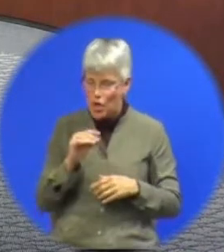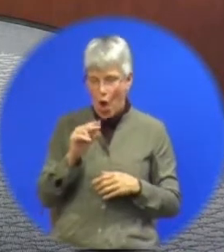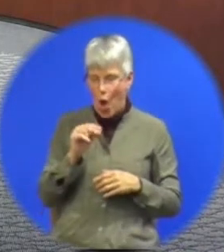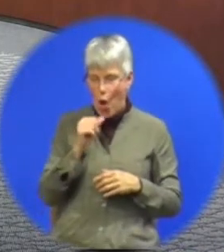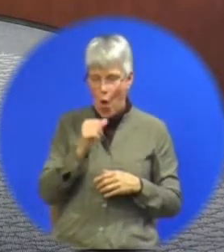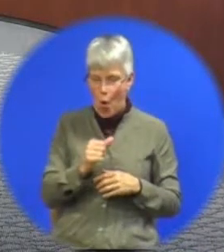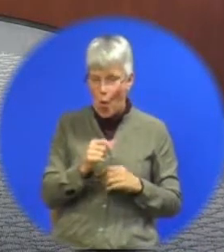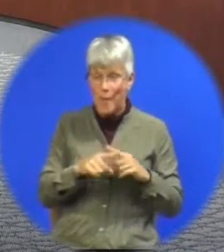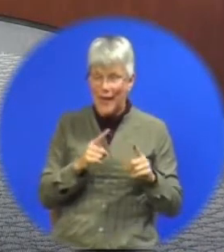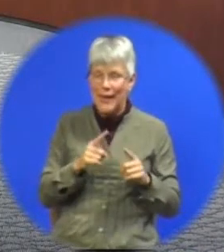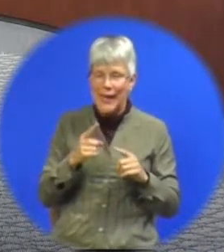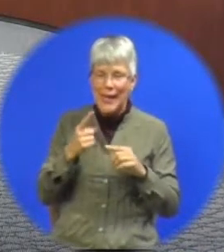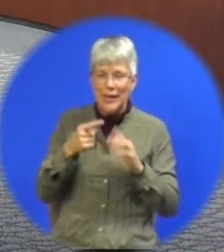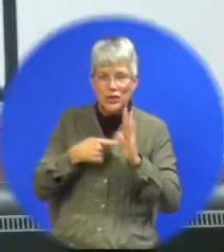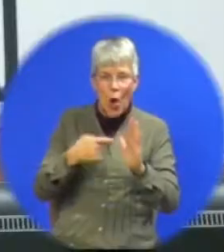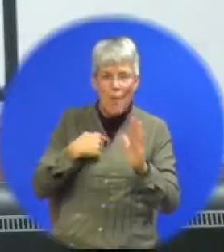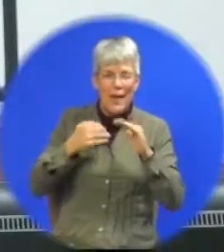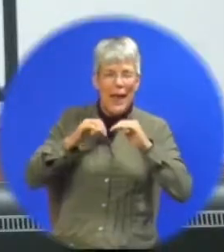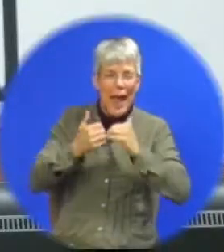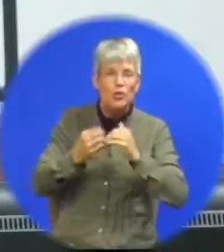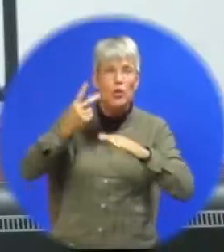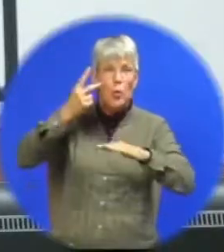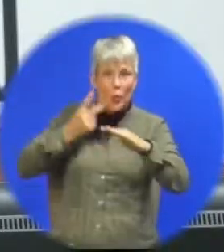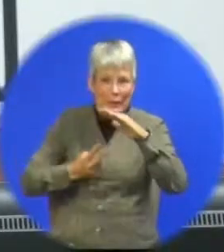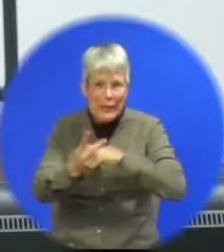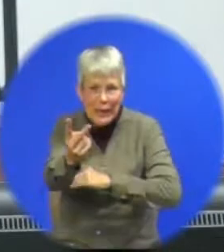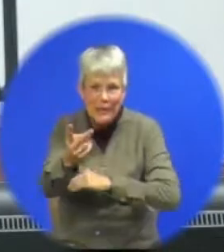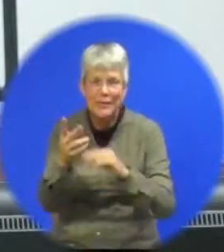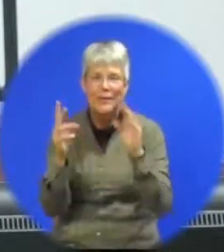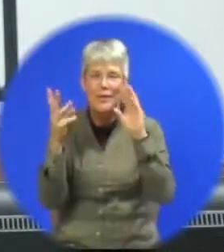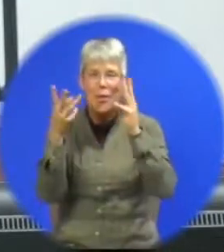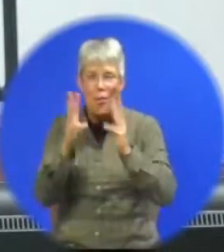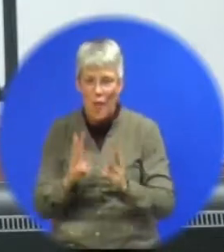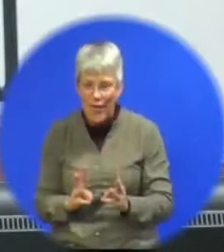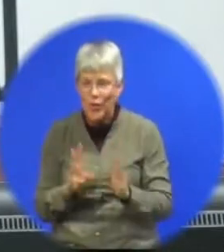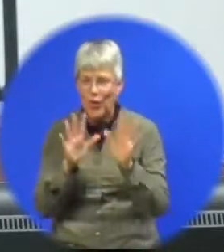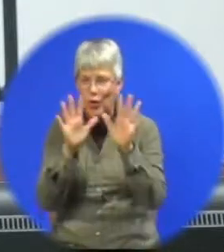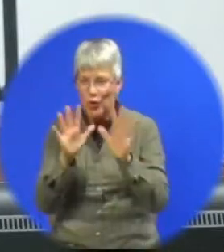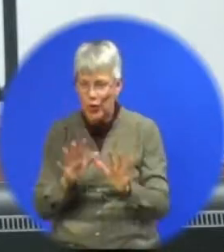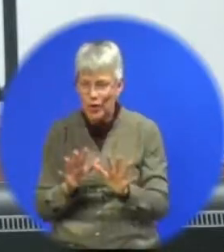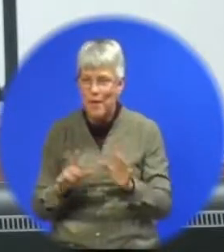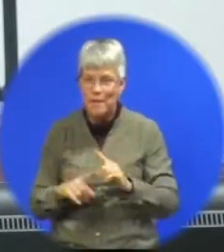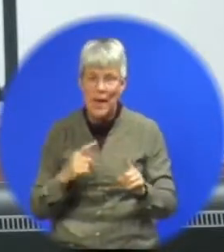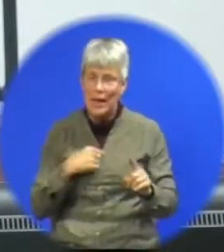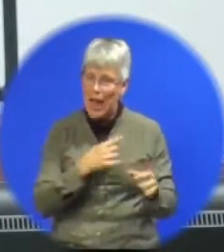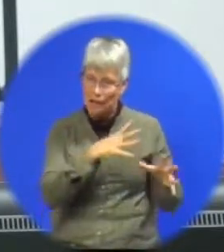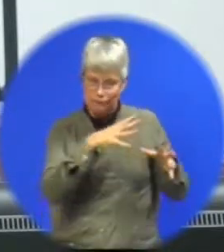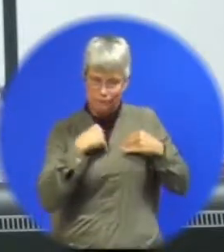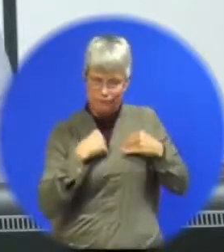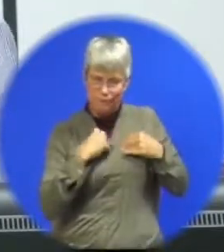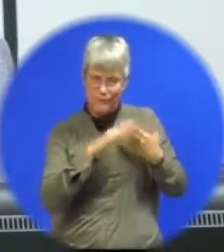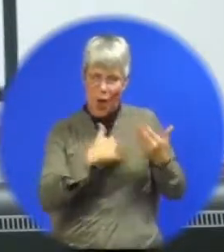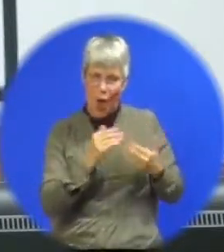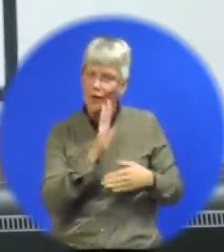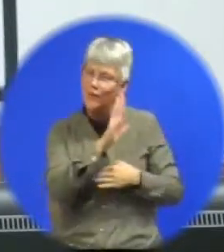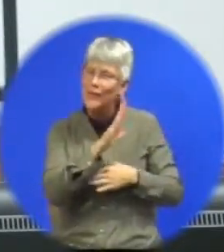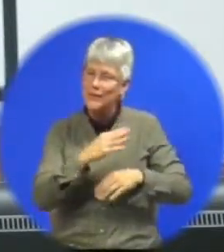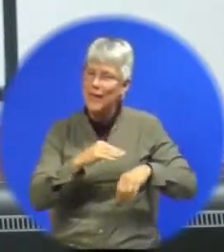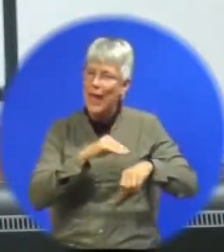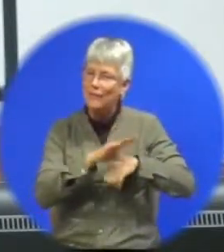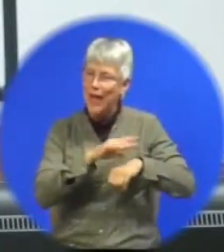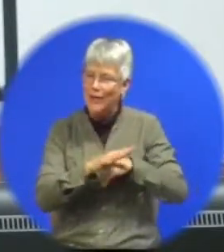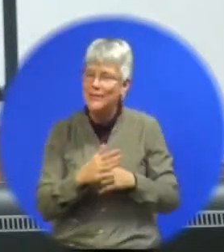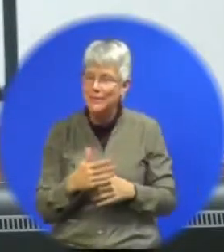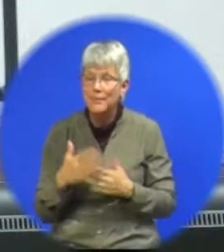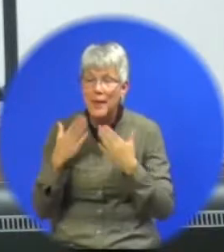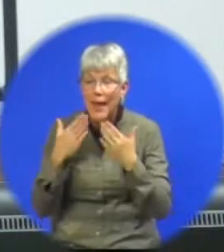weather. He's been doing it a long time, so I take all the advice I can get. Thank you so much. Good luck. Good